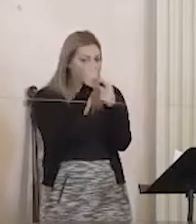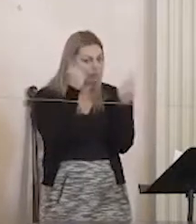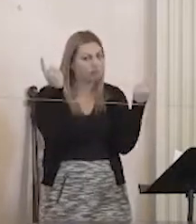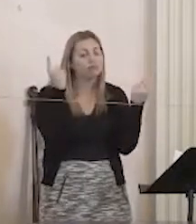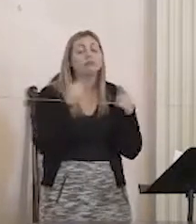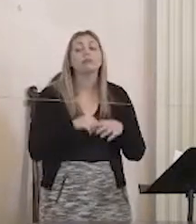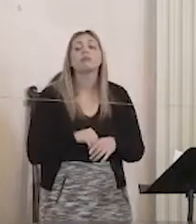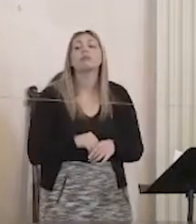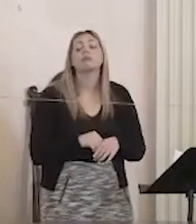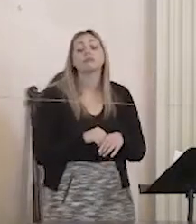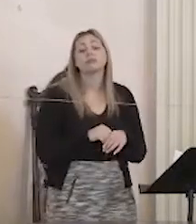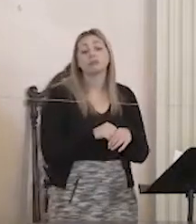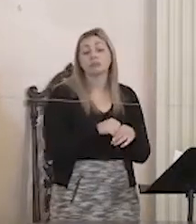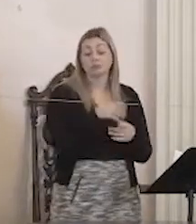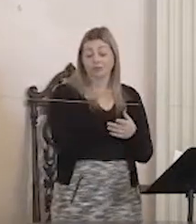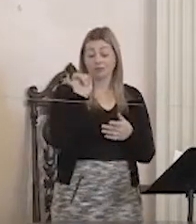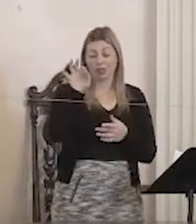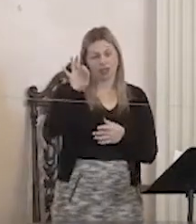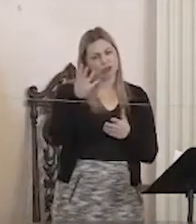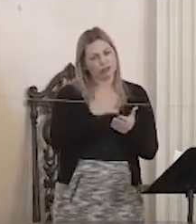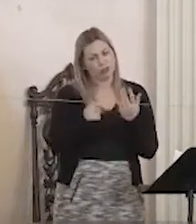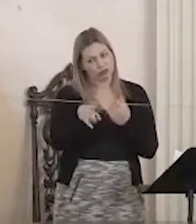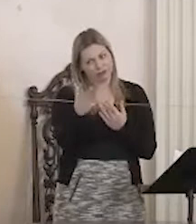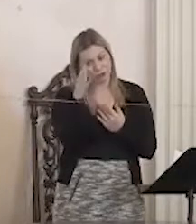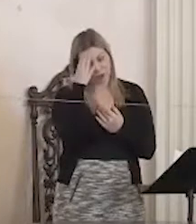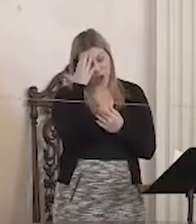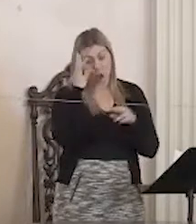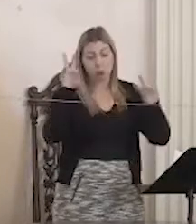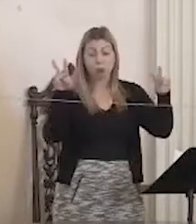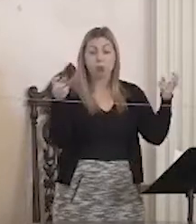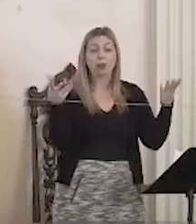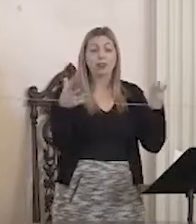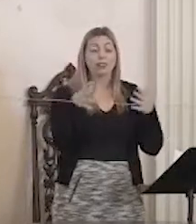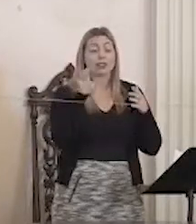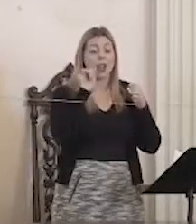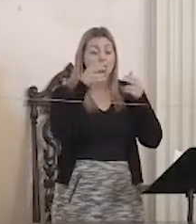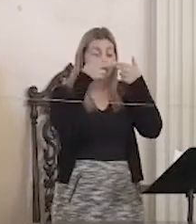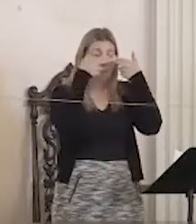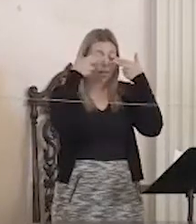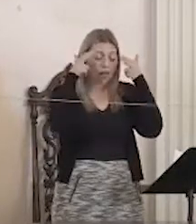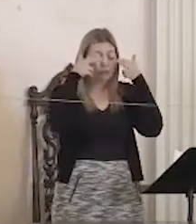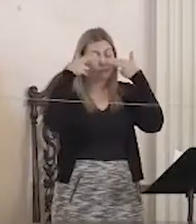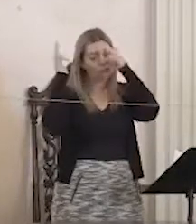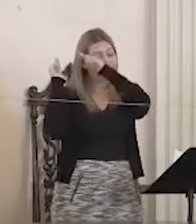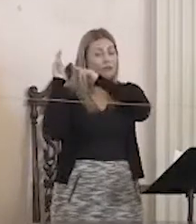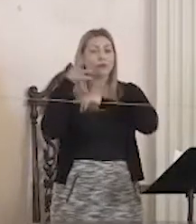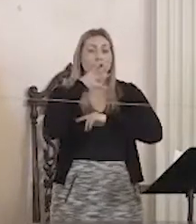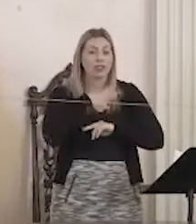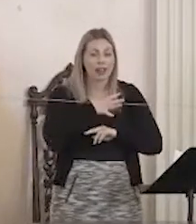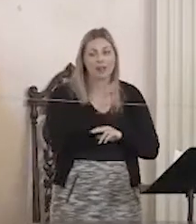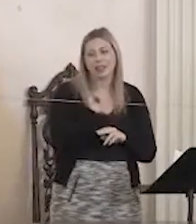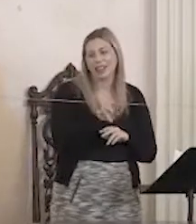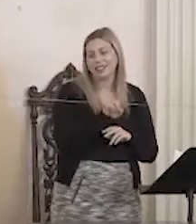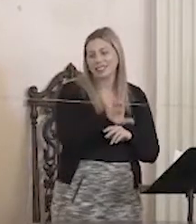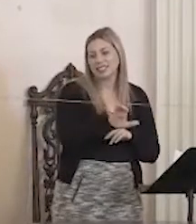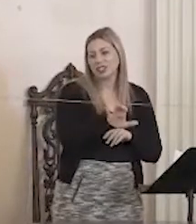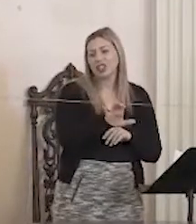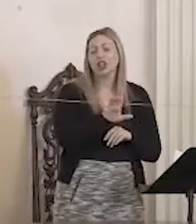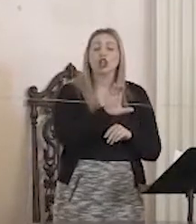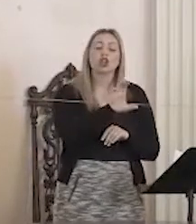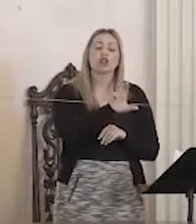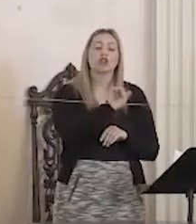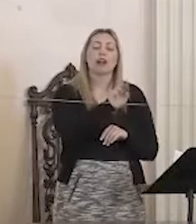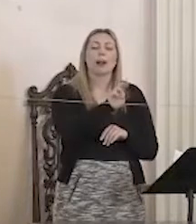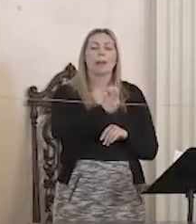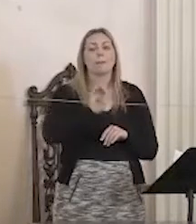The sermon, some of you know this already, entitled "Take the Blindfold Off the Lady," the DC crime bill,